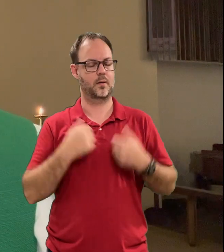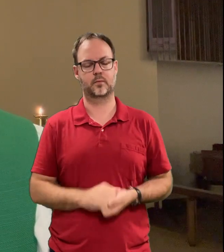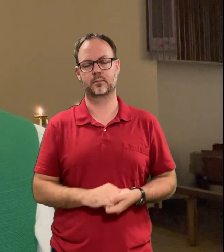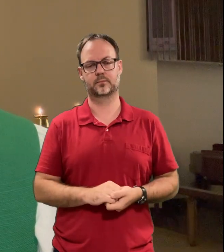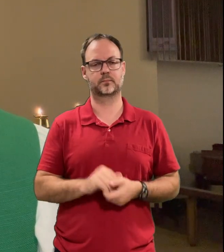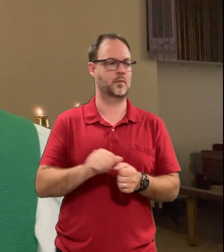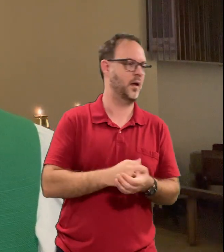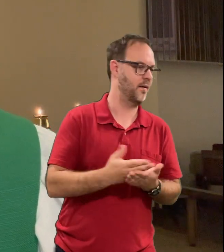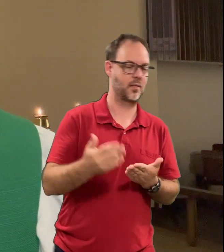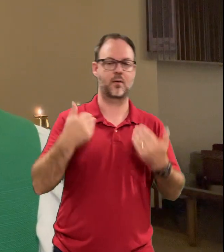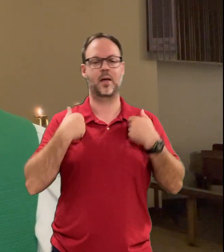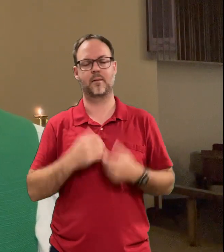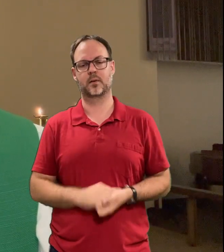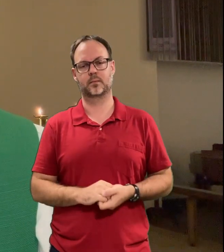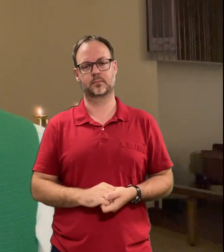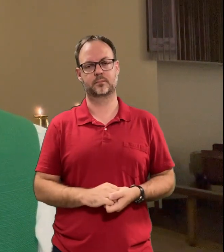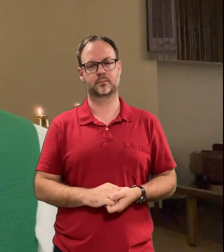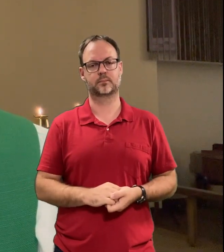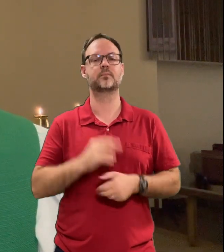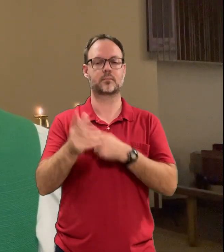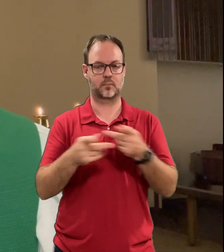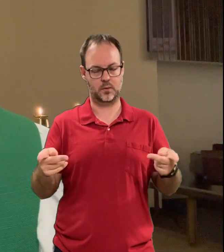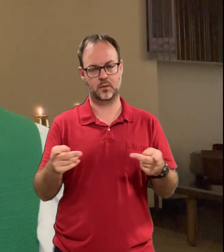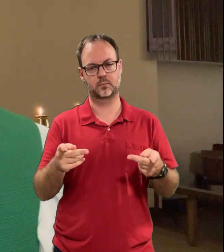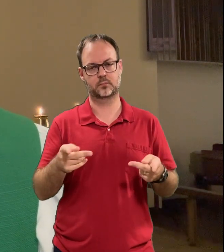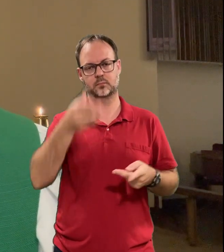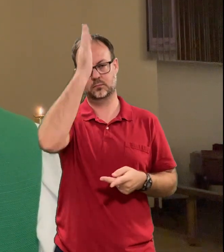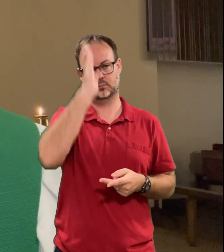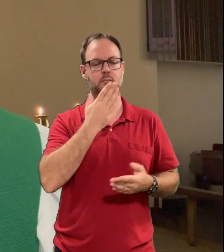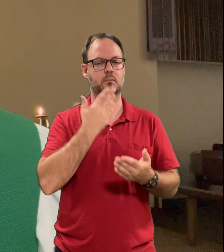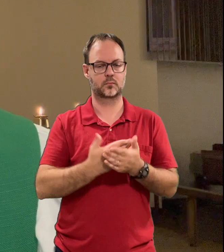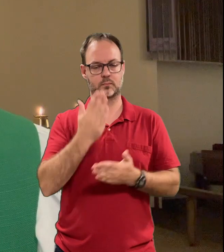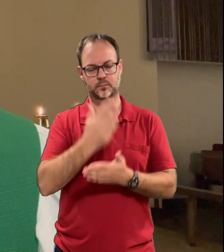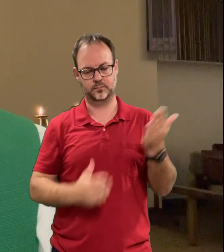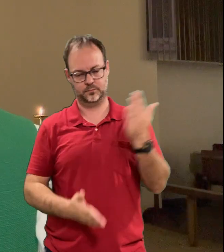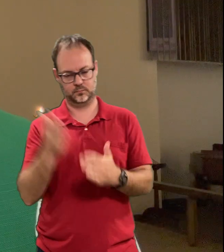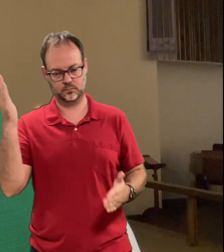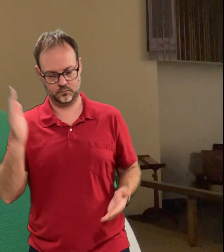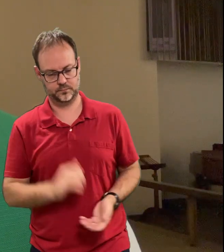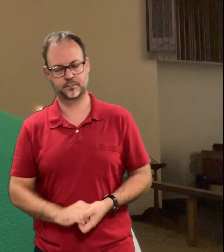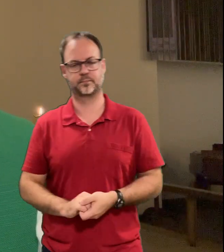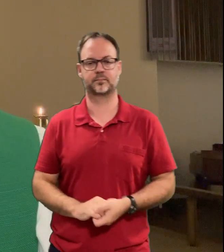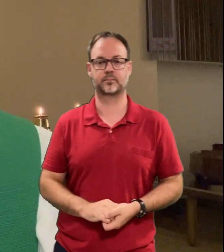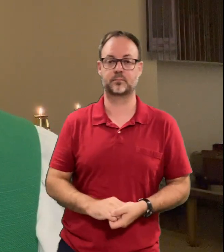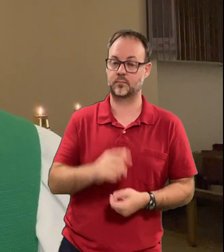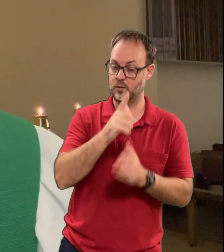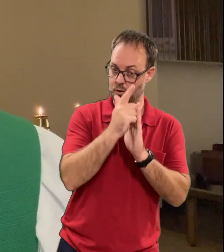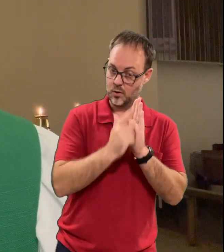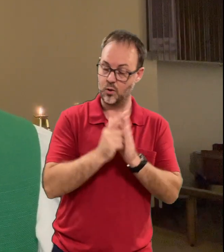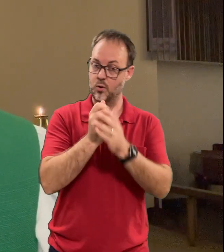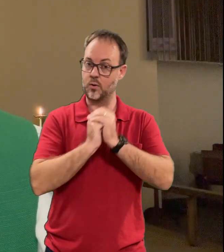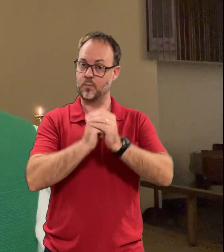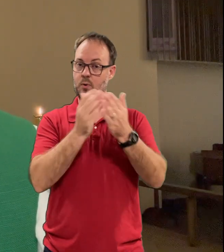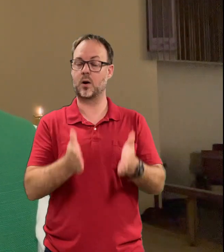are, everything we have, it's a gift from God's good hand. And in the